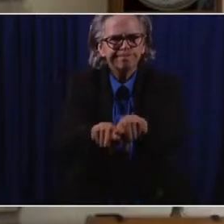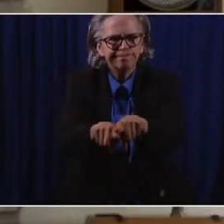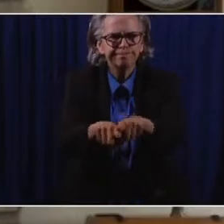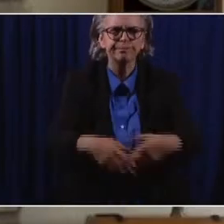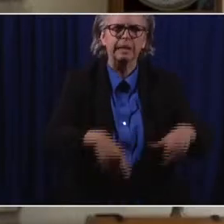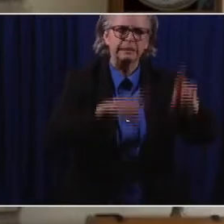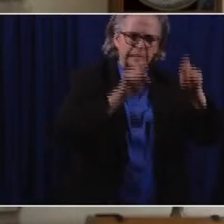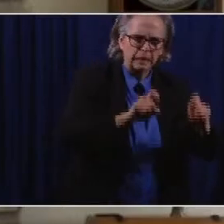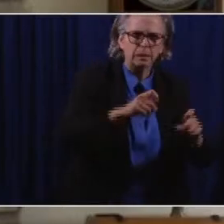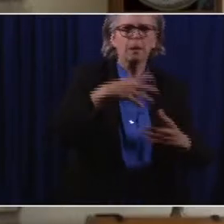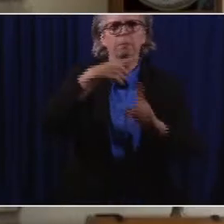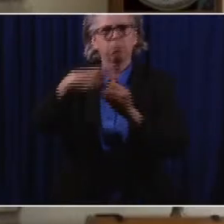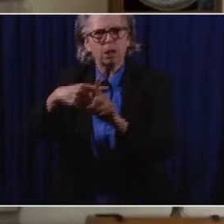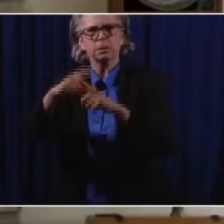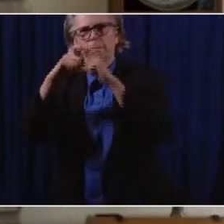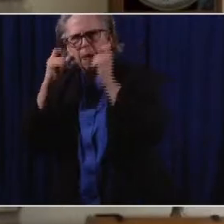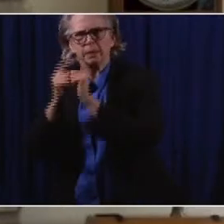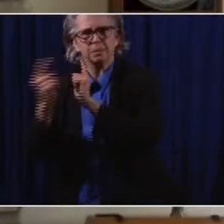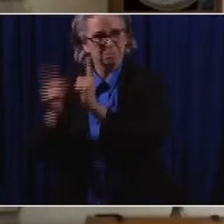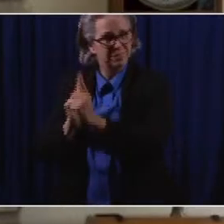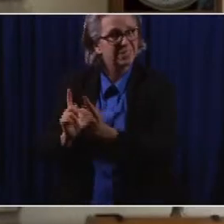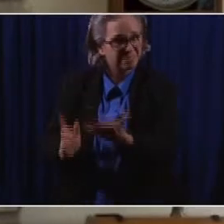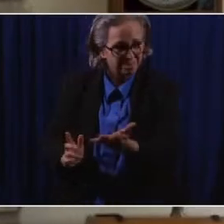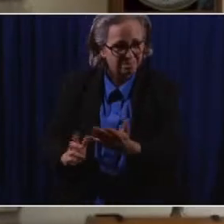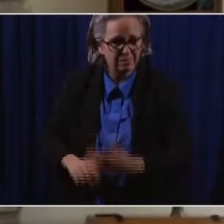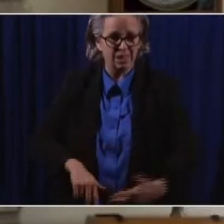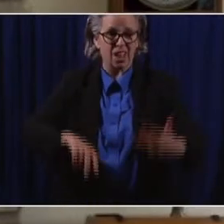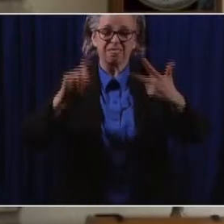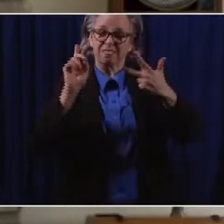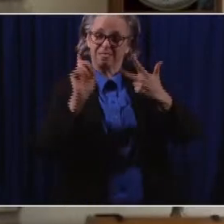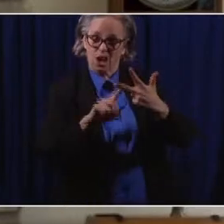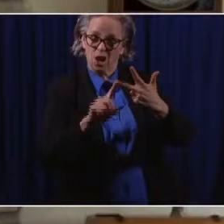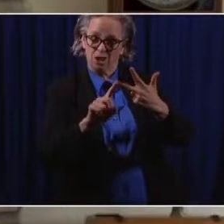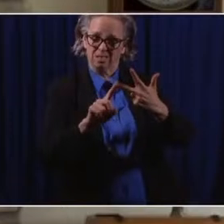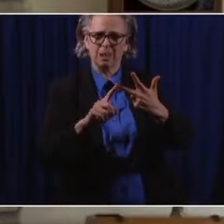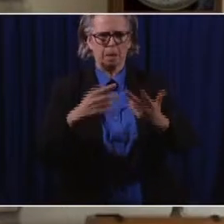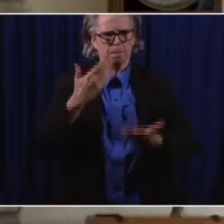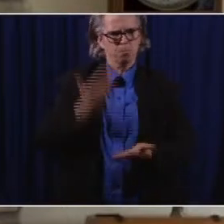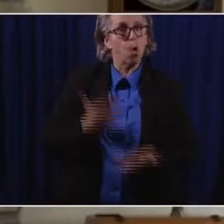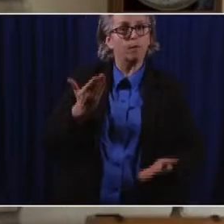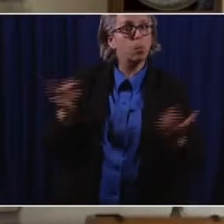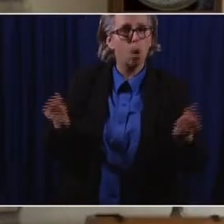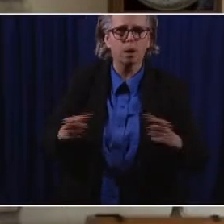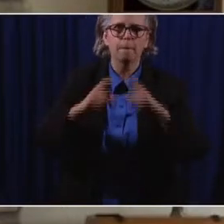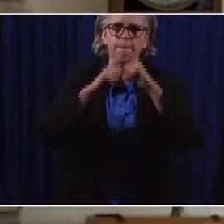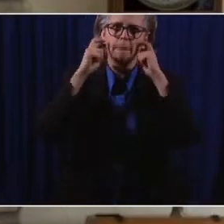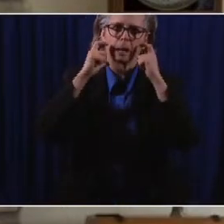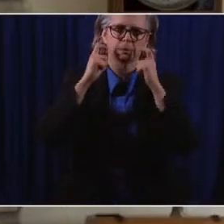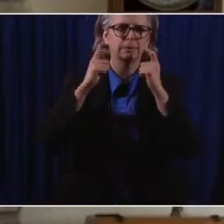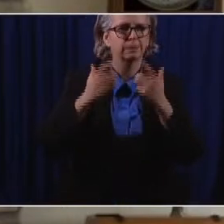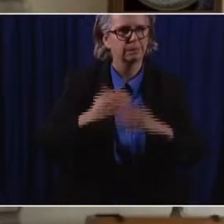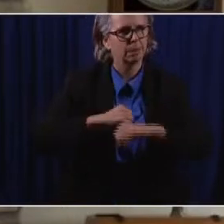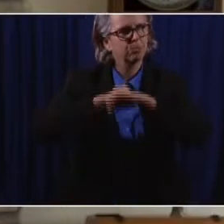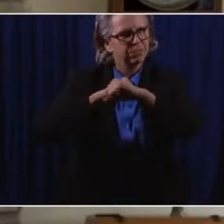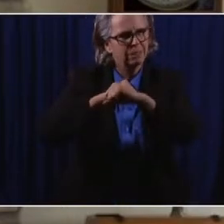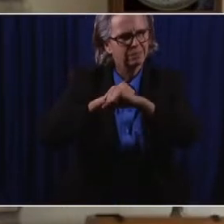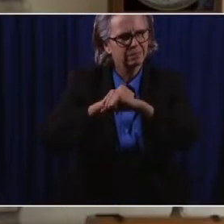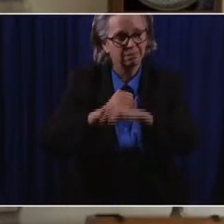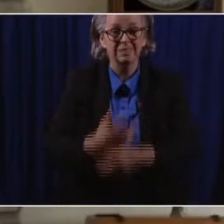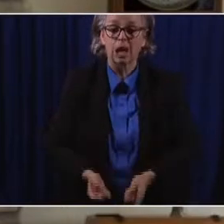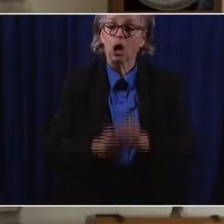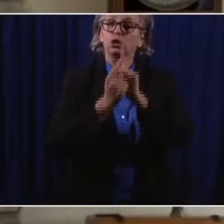masks do matter. Number four, distance matters. Number five, contact tracing matters.